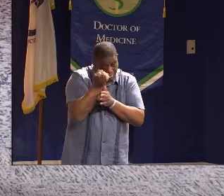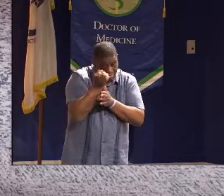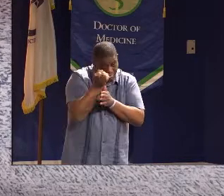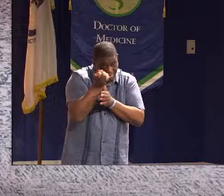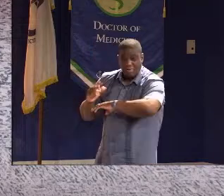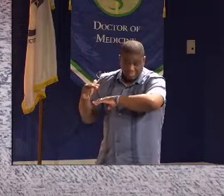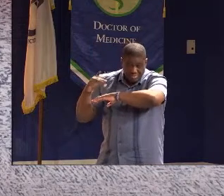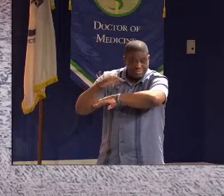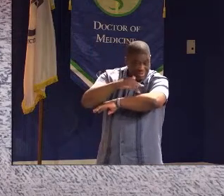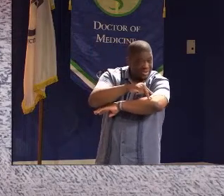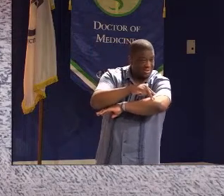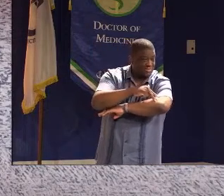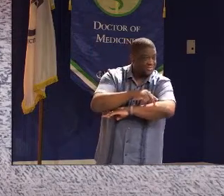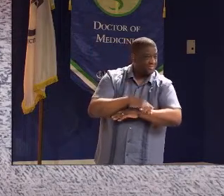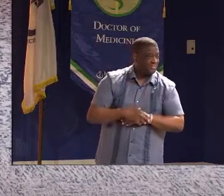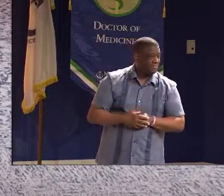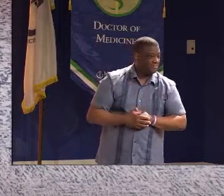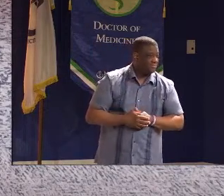stage,